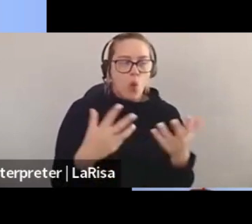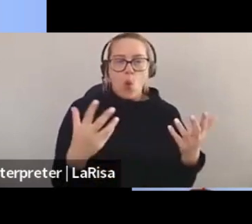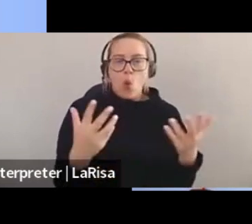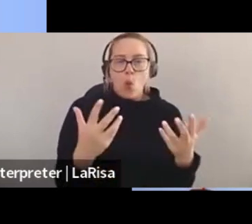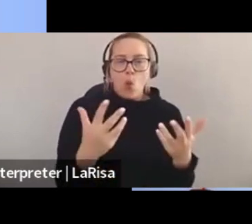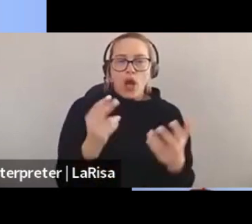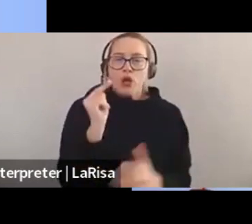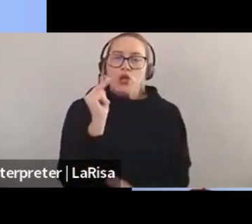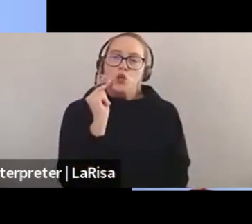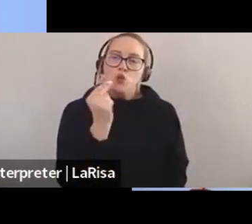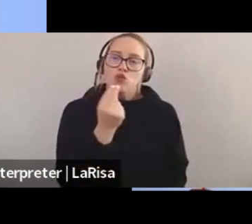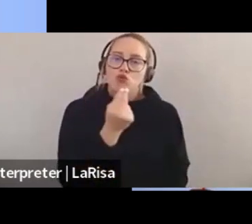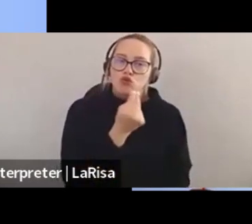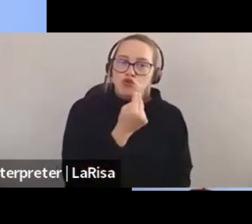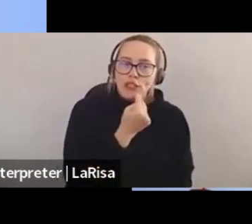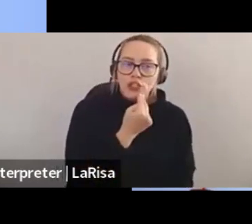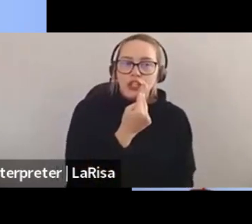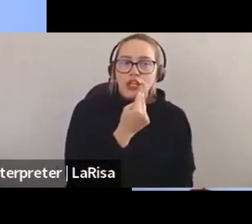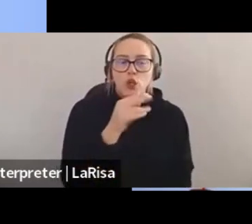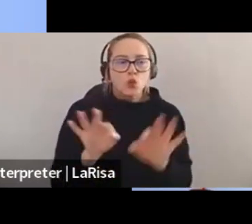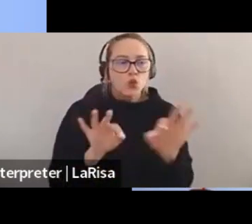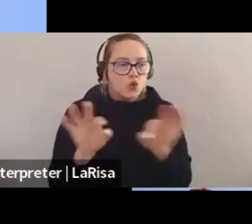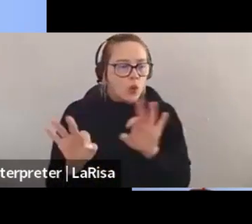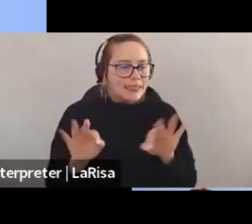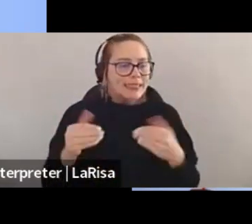And then kind of figuring out